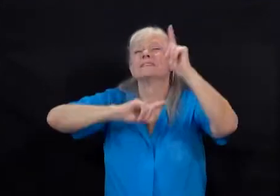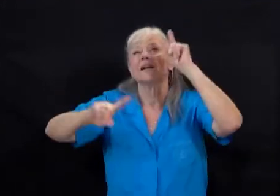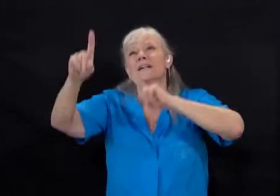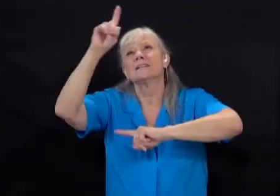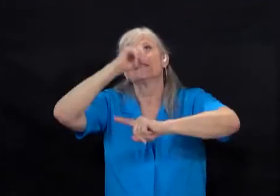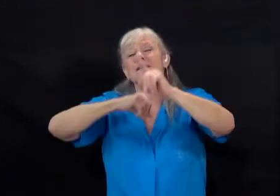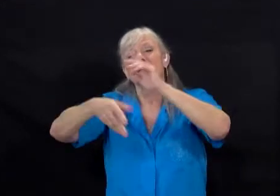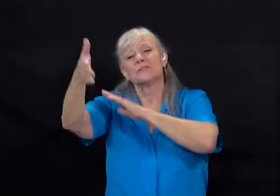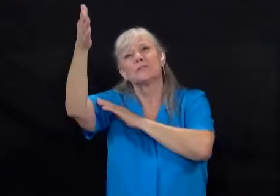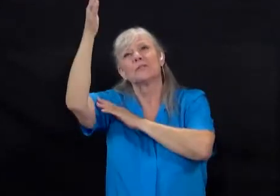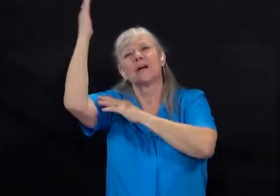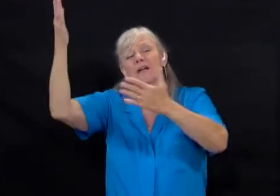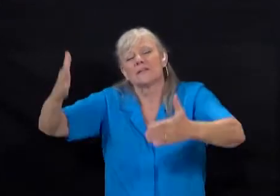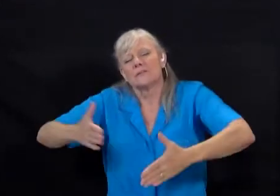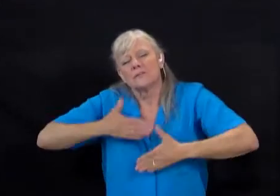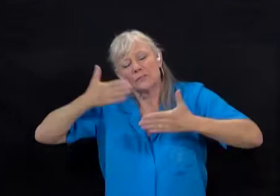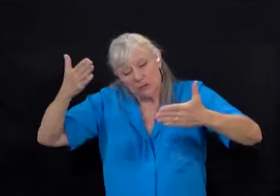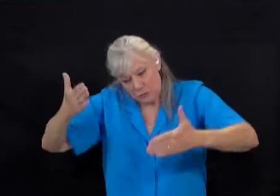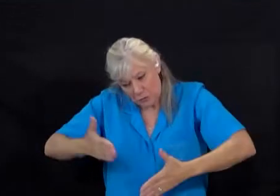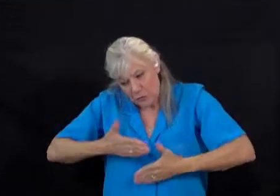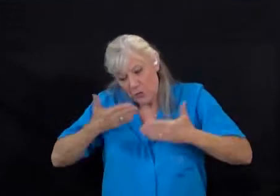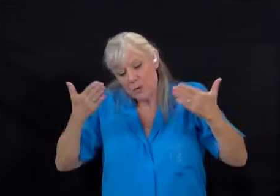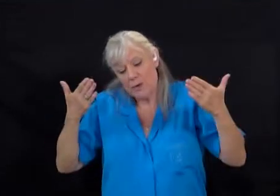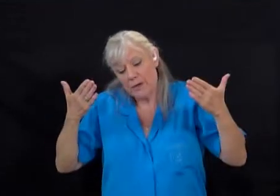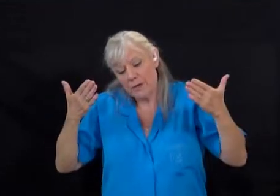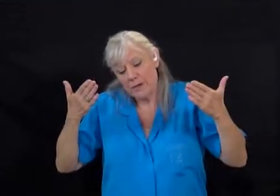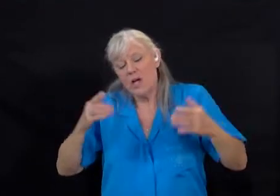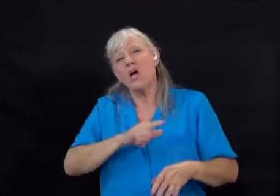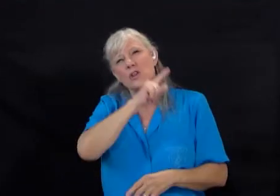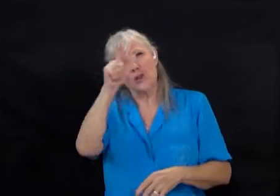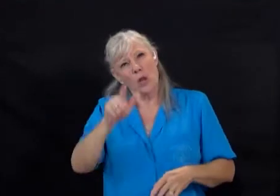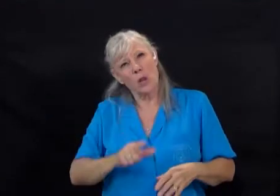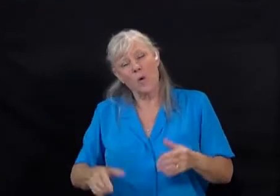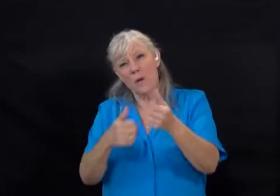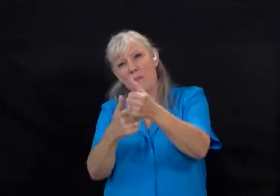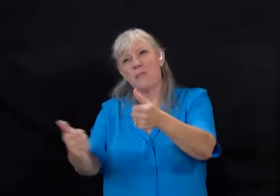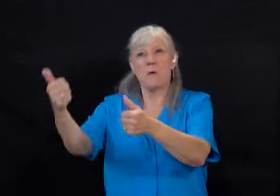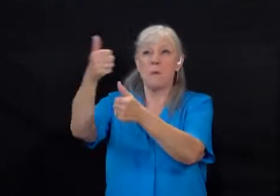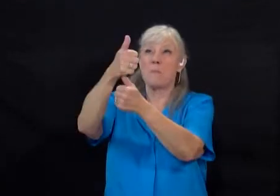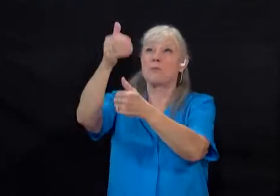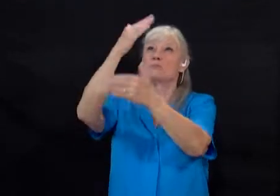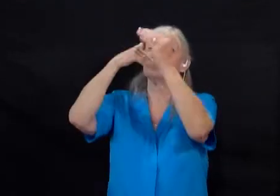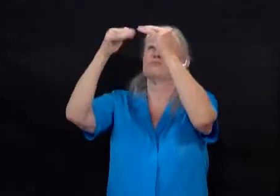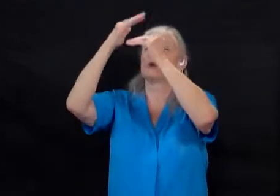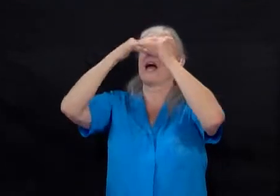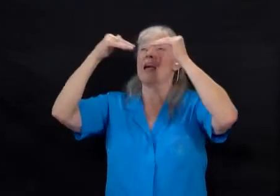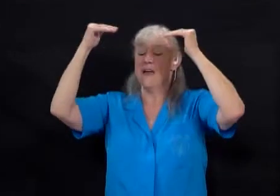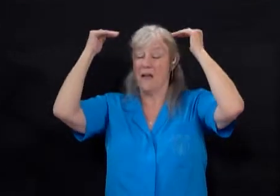Shouts of joy, for the Lord, the Most High is